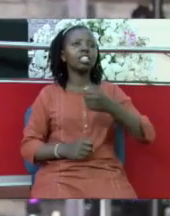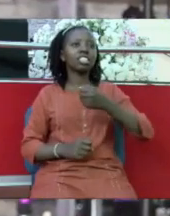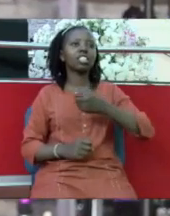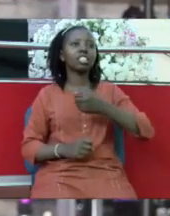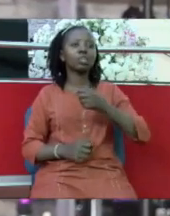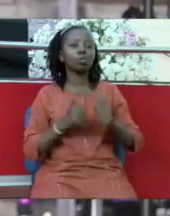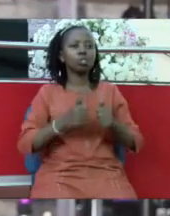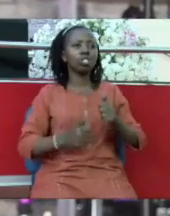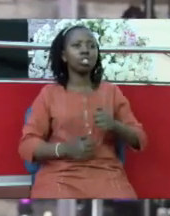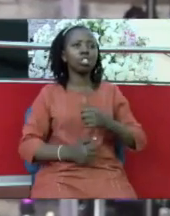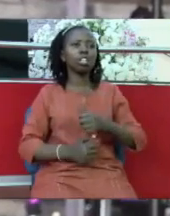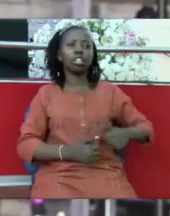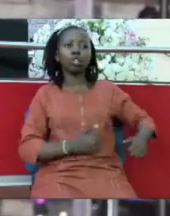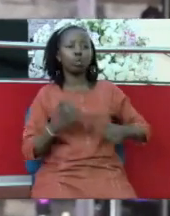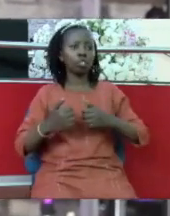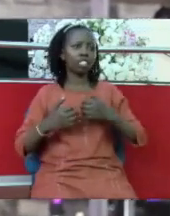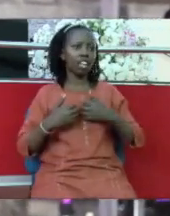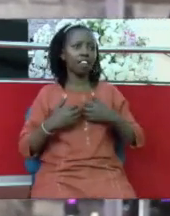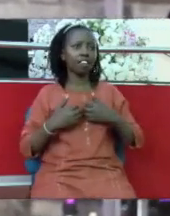taking the shield of faith.